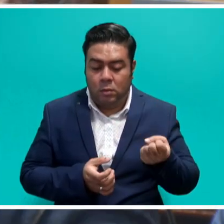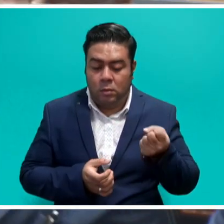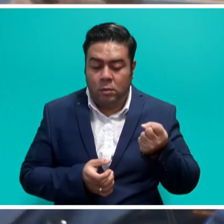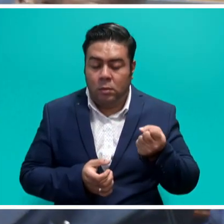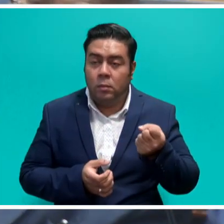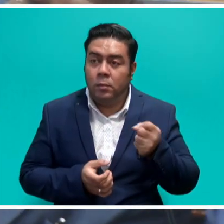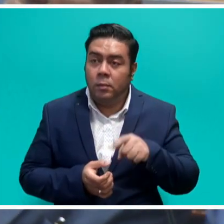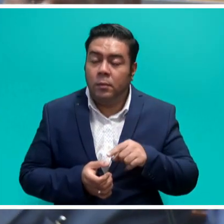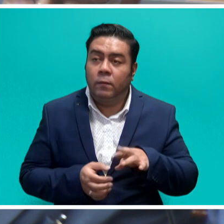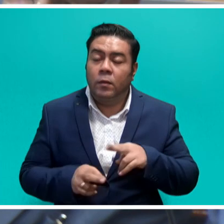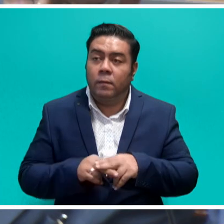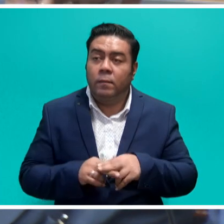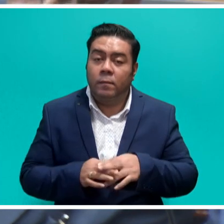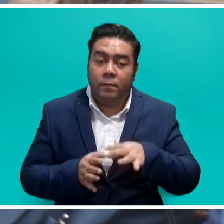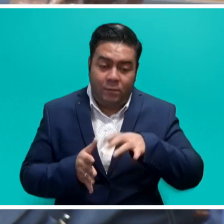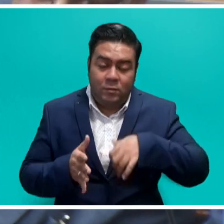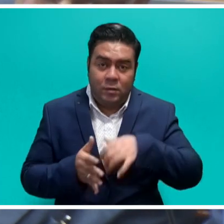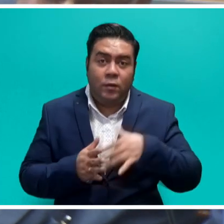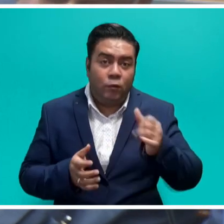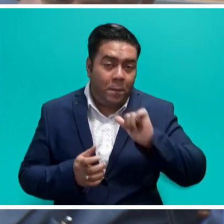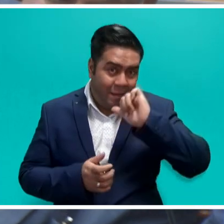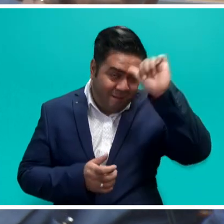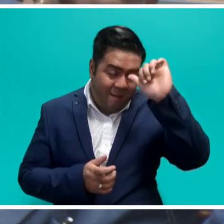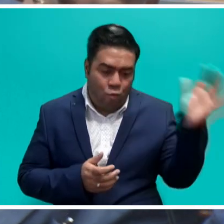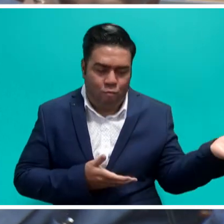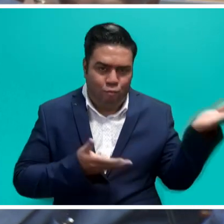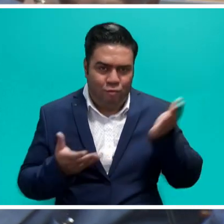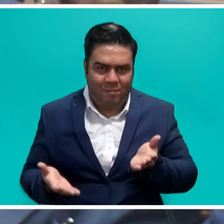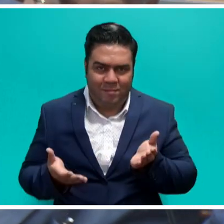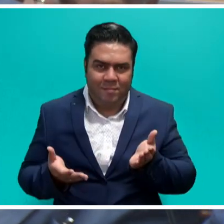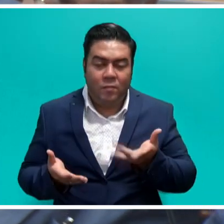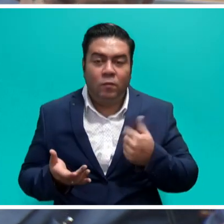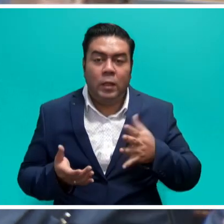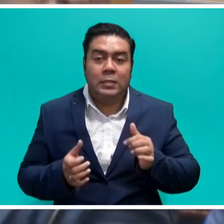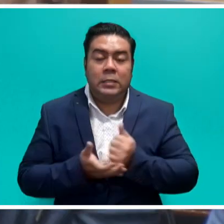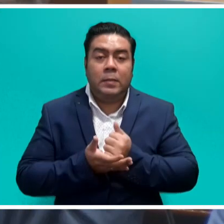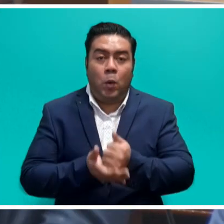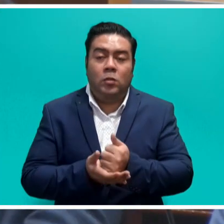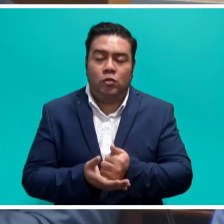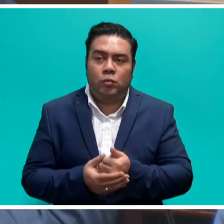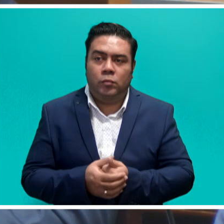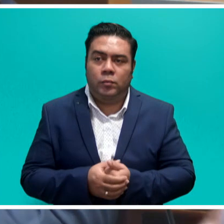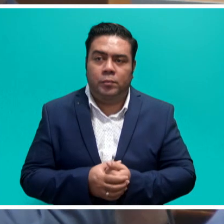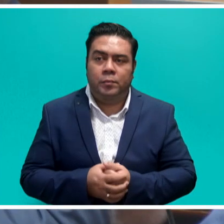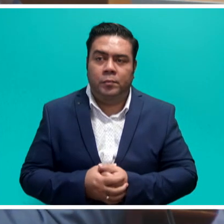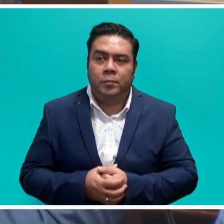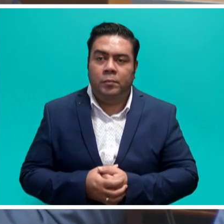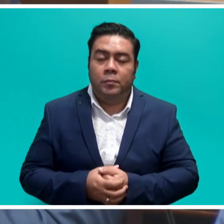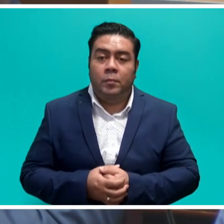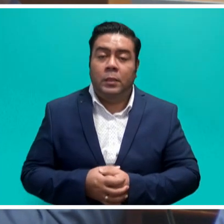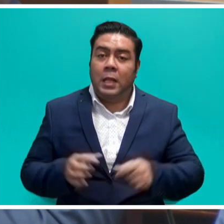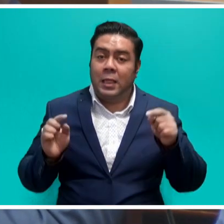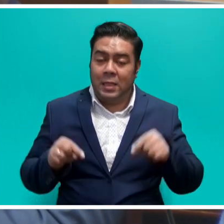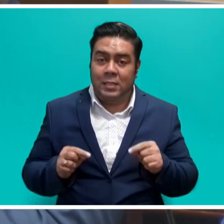for their harvesters from India by facilitating letters of support to the Immigration Department. This